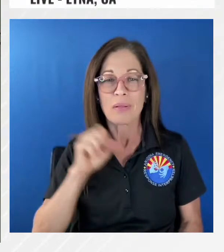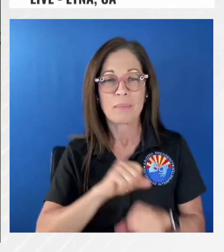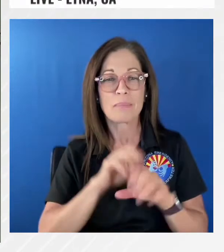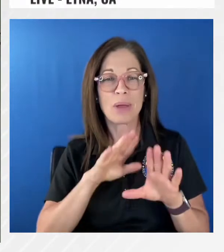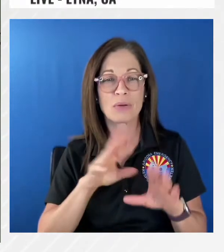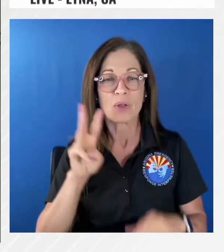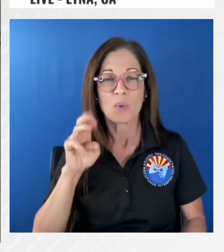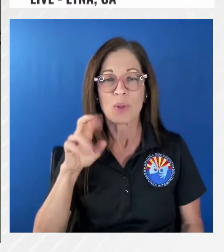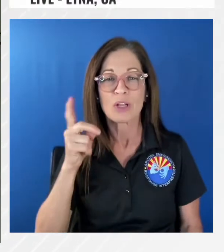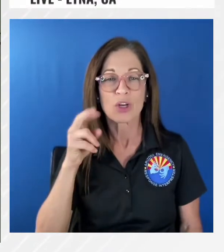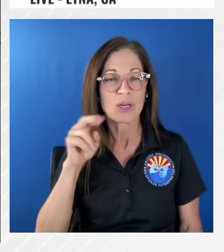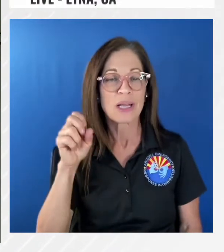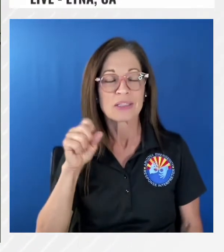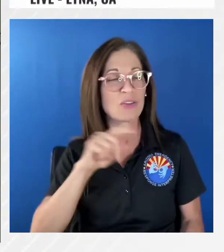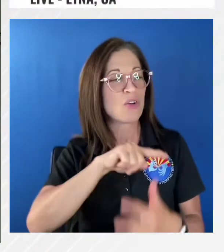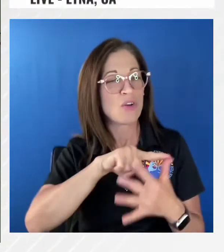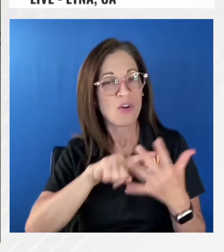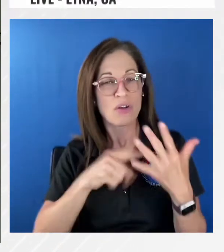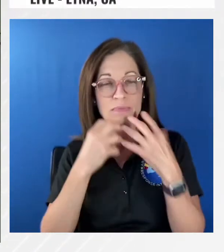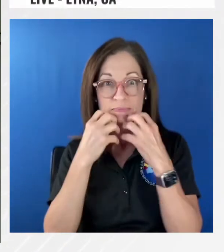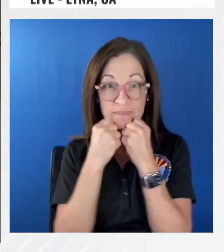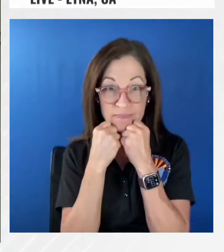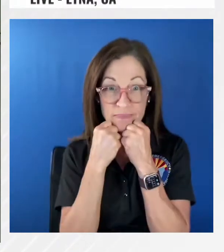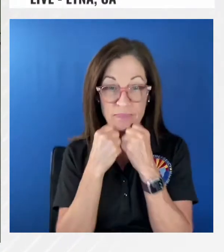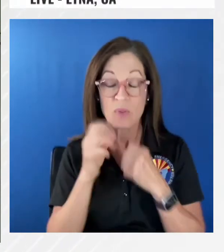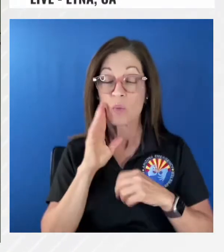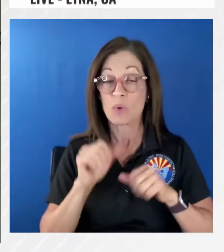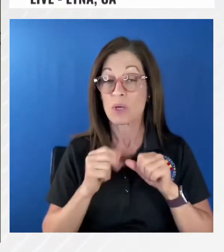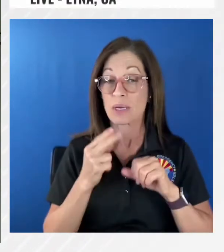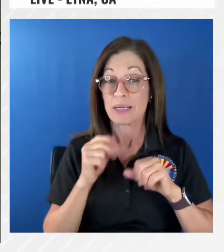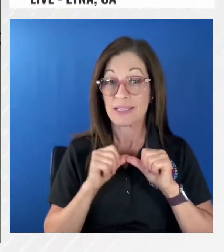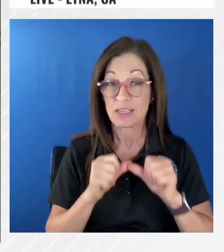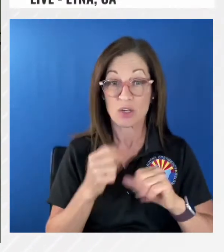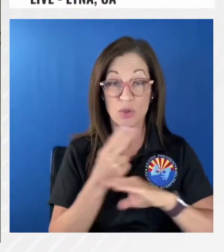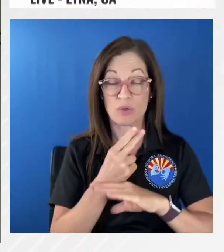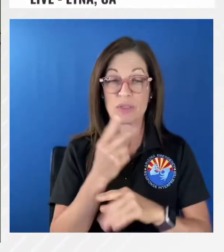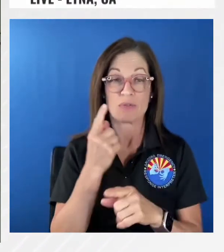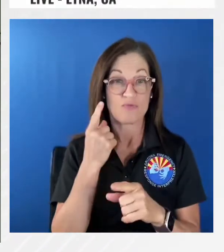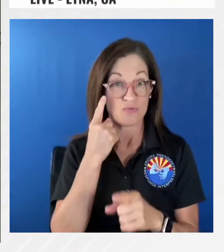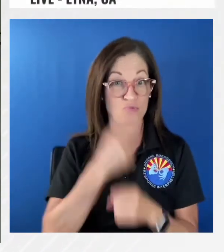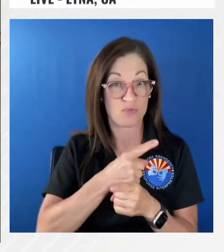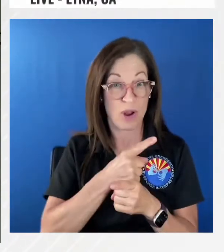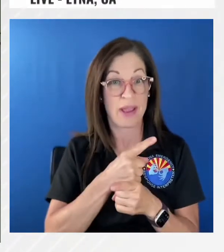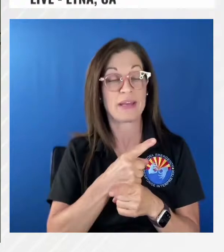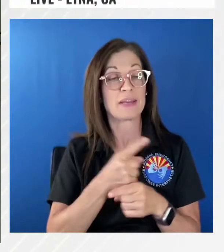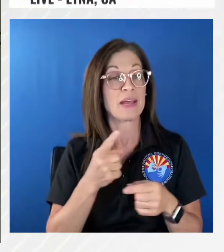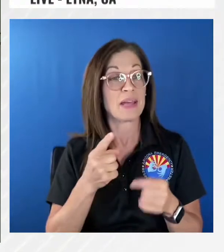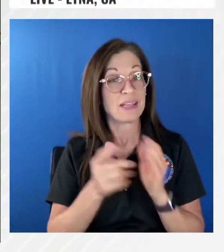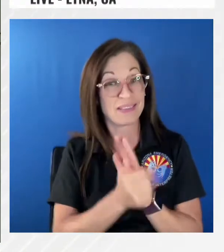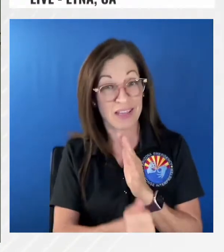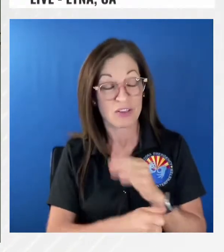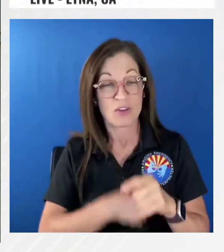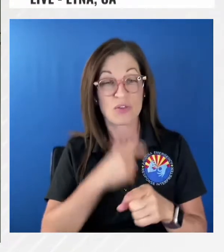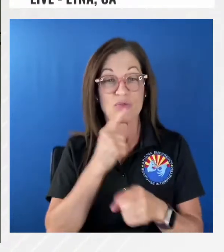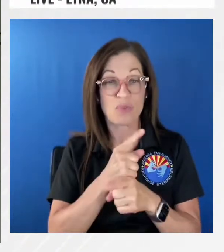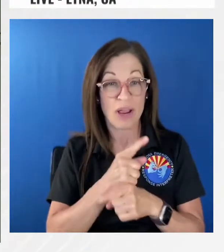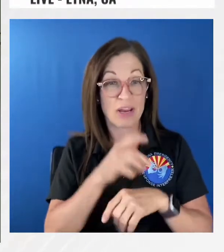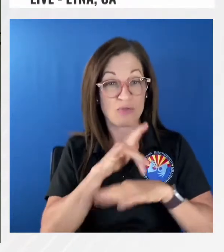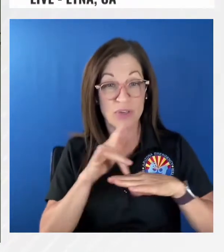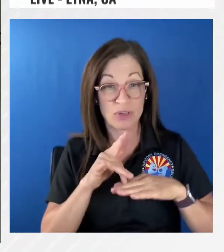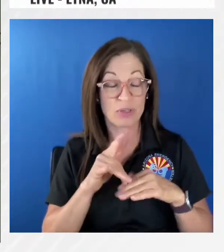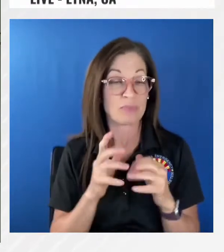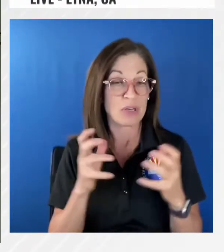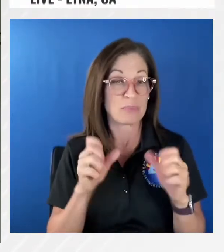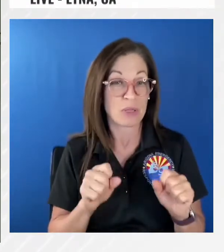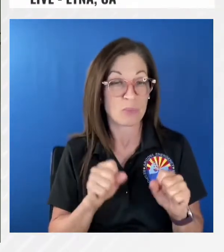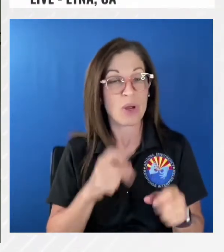we're going to continue to keep on using the right tactic at the right place to keep the footprint of this fire as small as we can. I would like to introduce